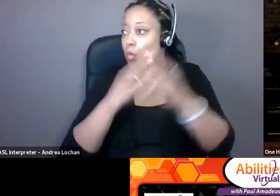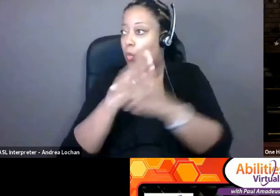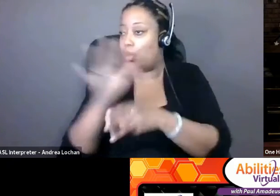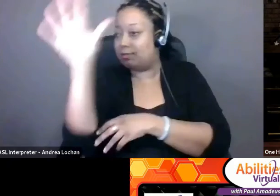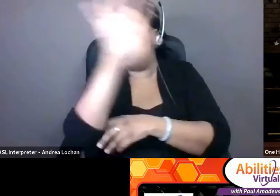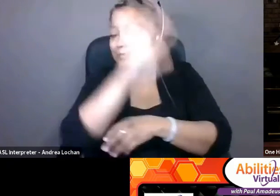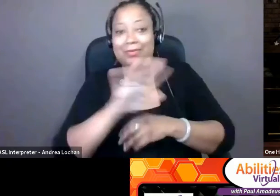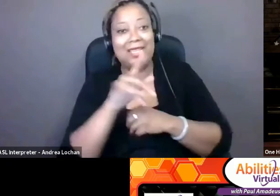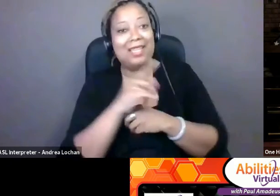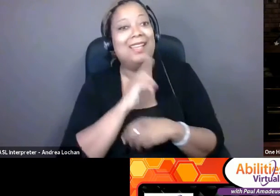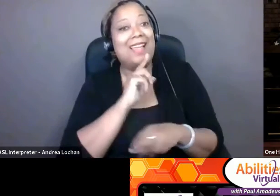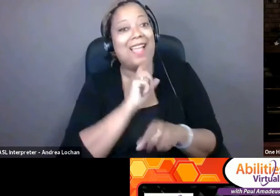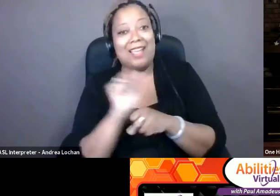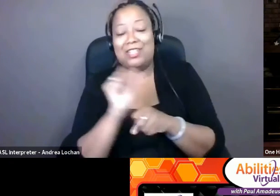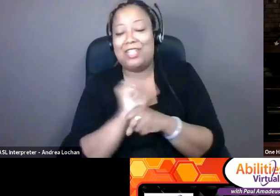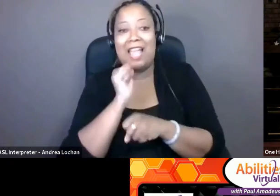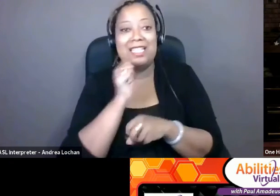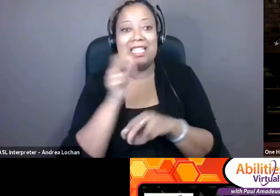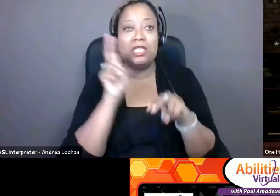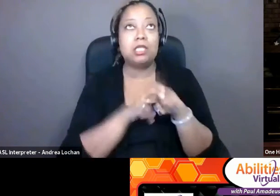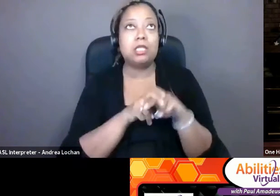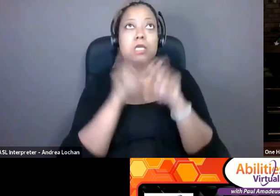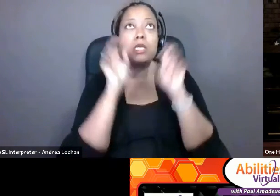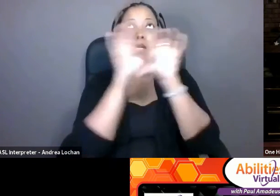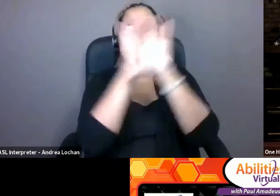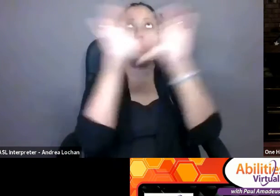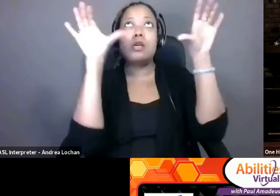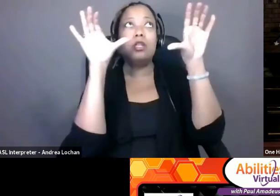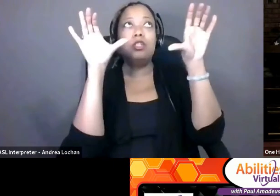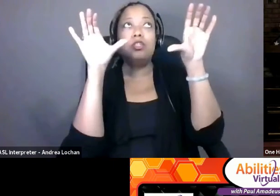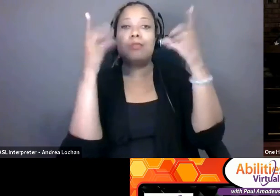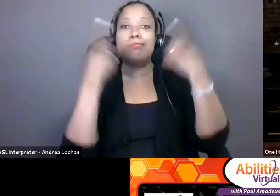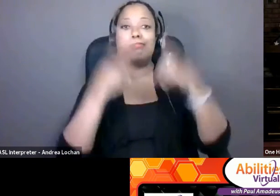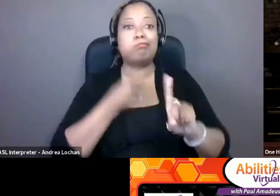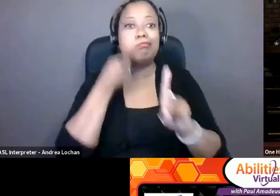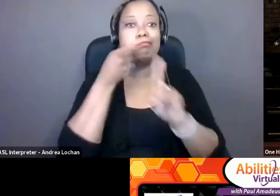Actually, it's not something I sat down and envisioned. It just kind of happened to me.